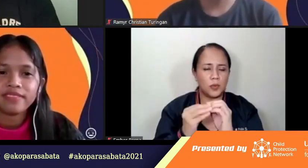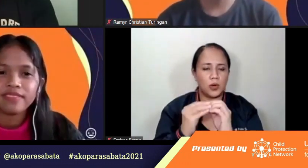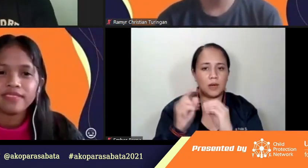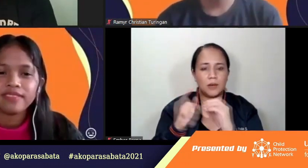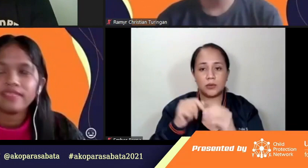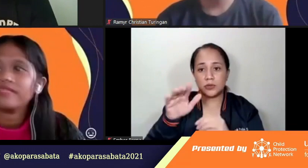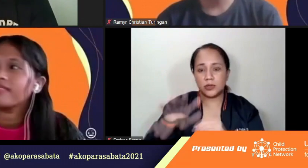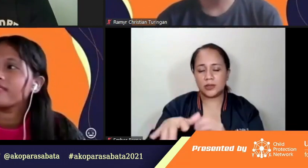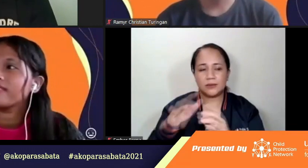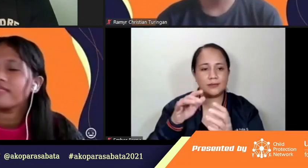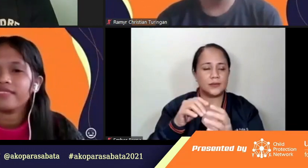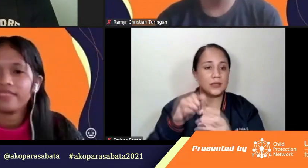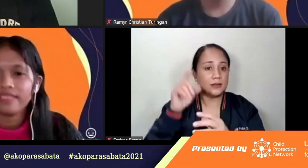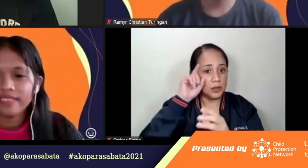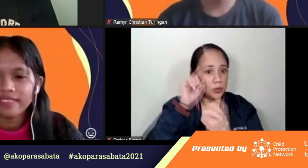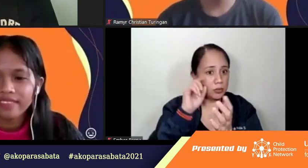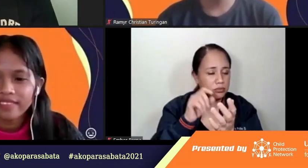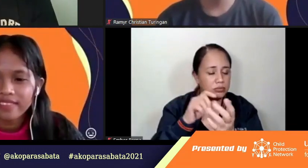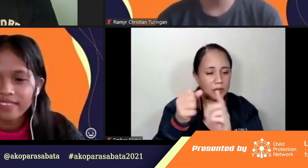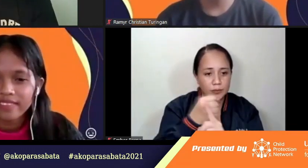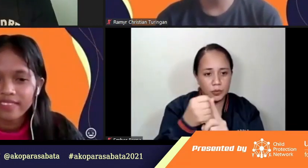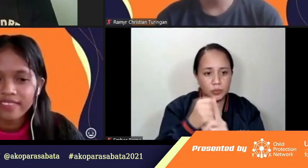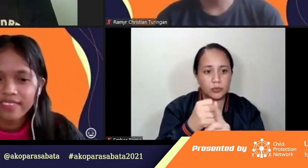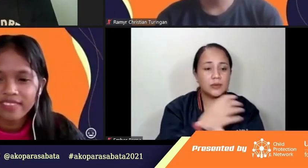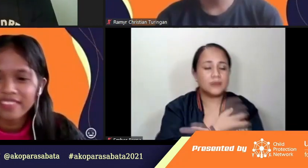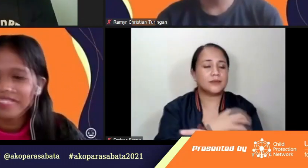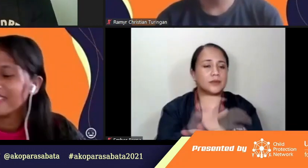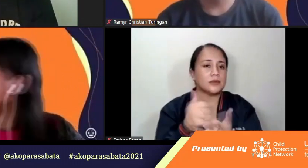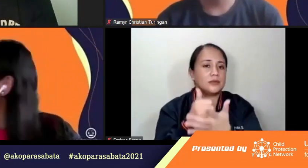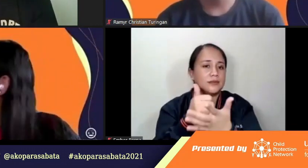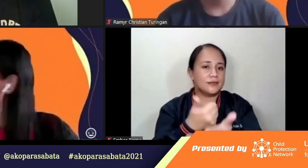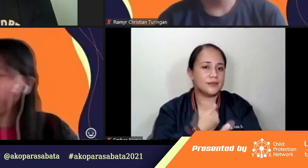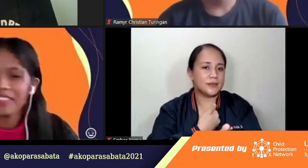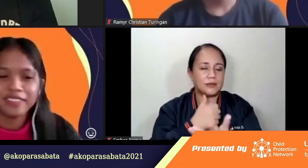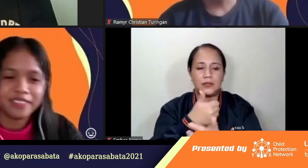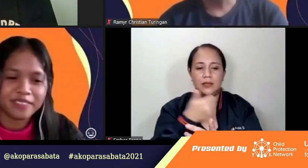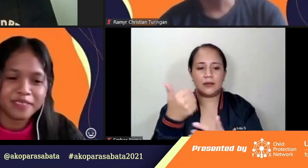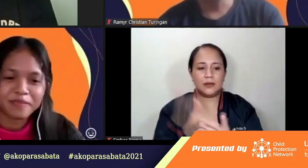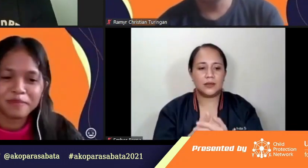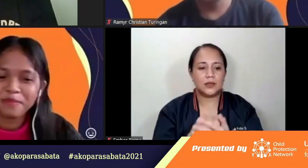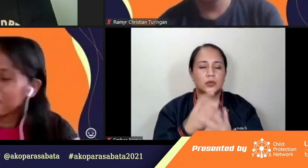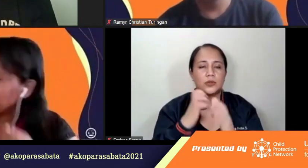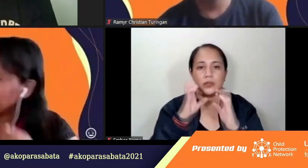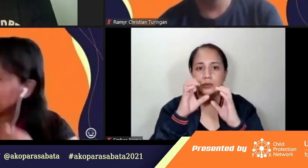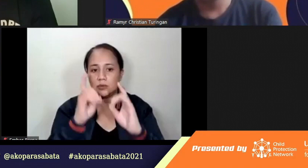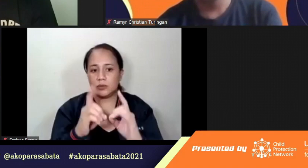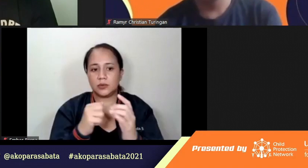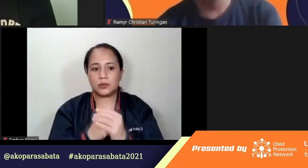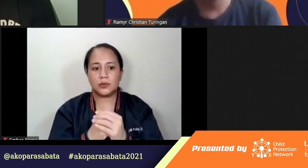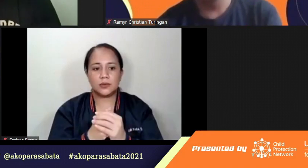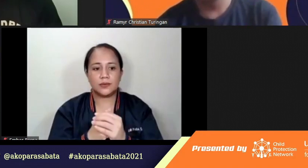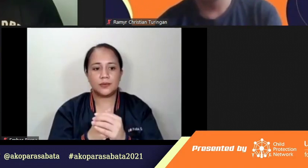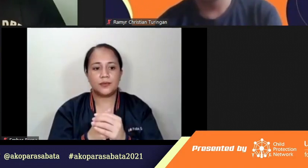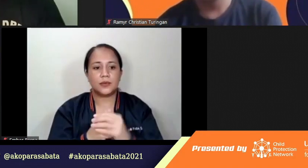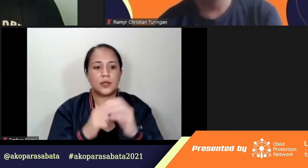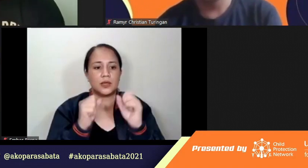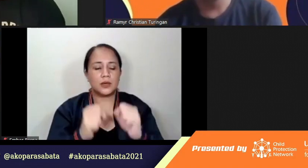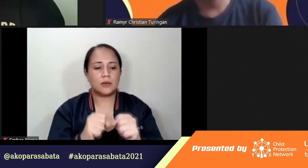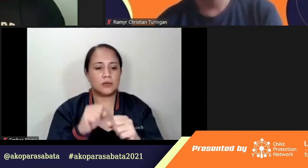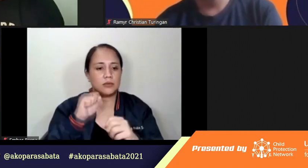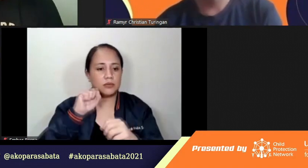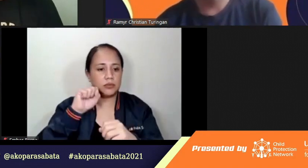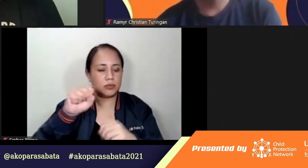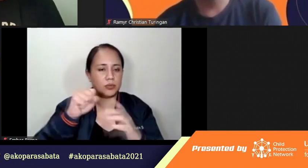child and sexual abuse, you will be empowered to help yourself and others. Through education, you can begin fighting the fight